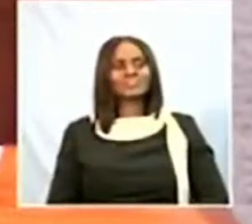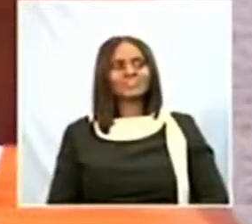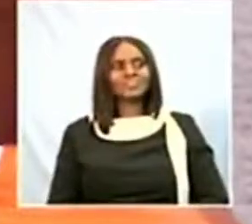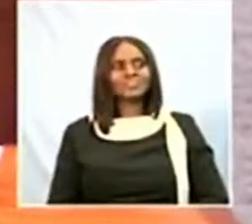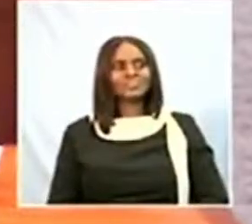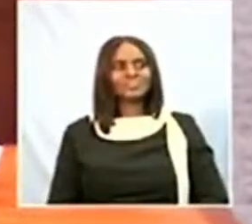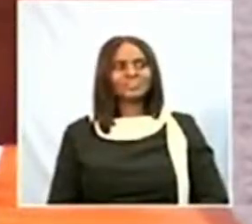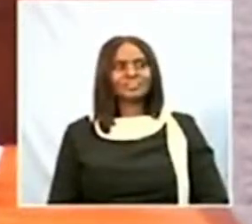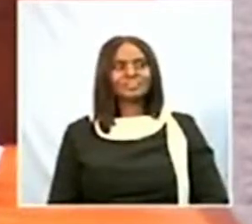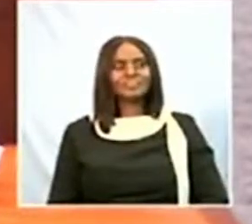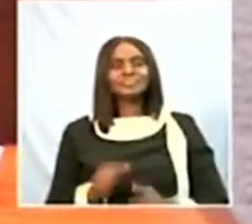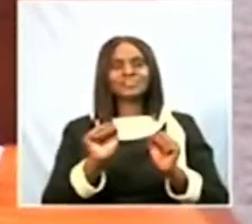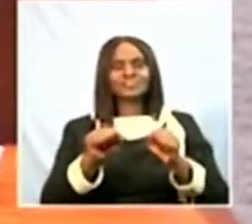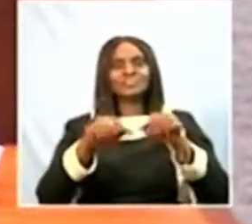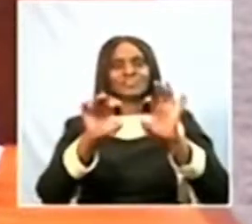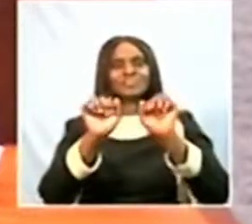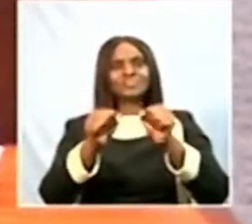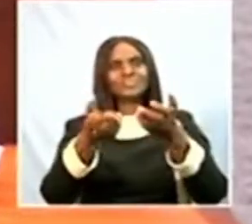You can continue.